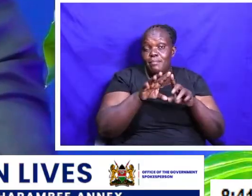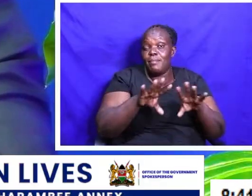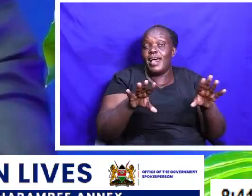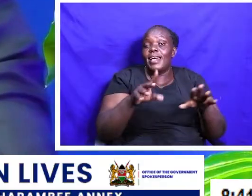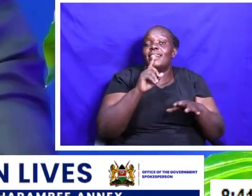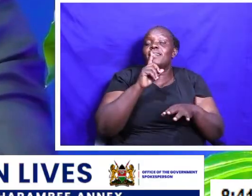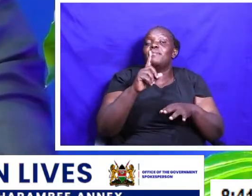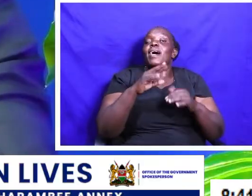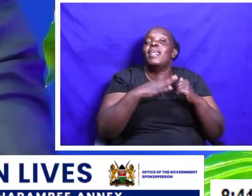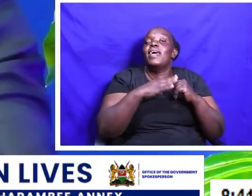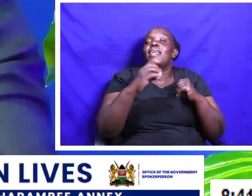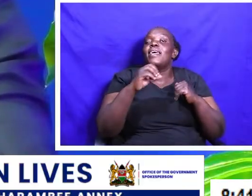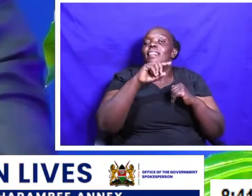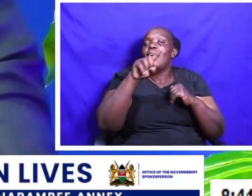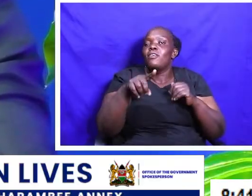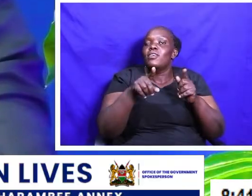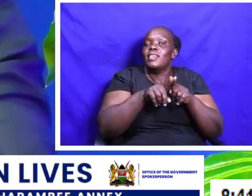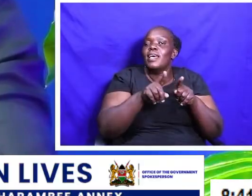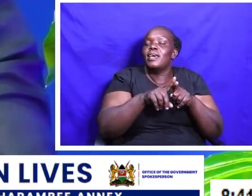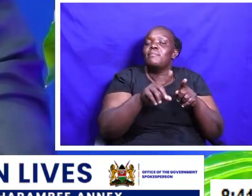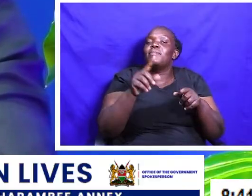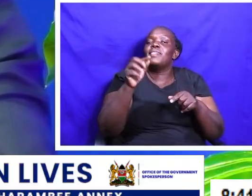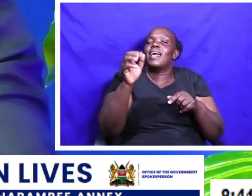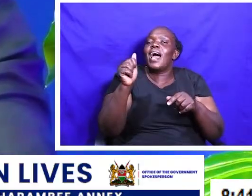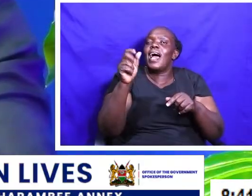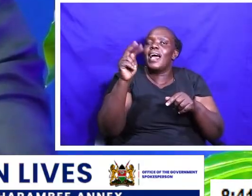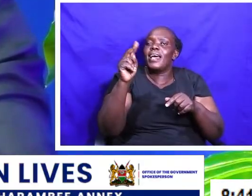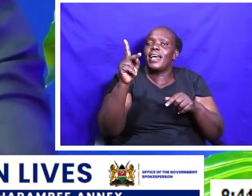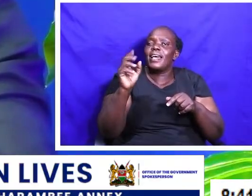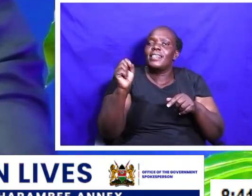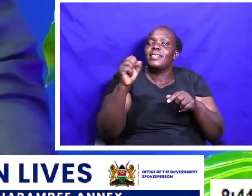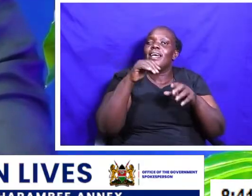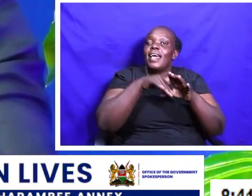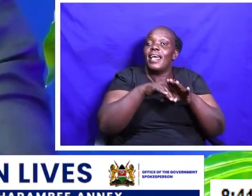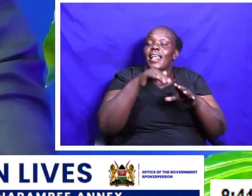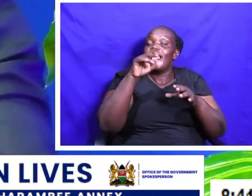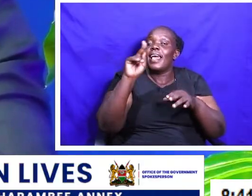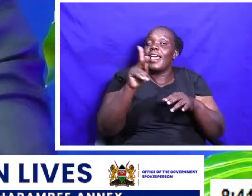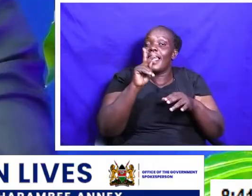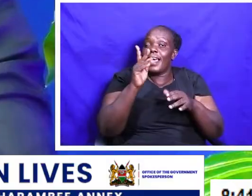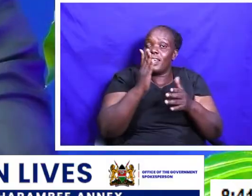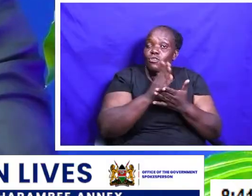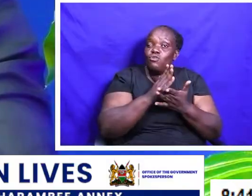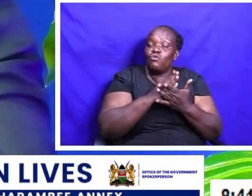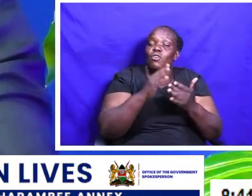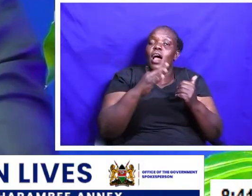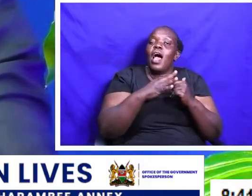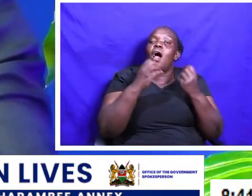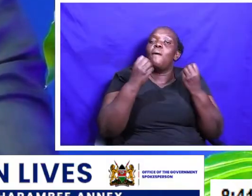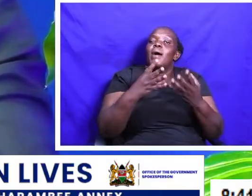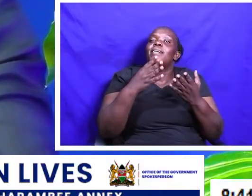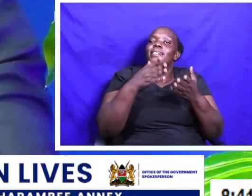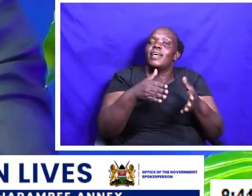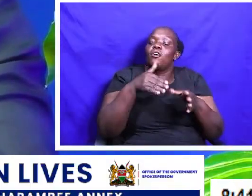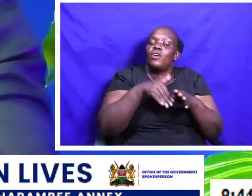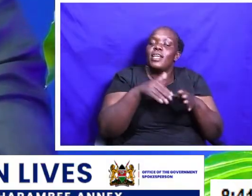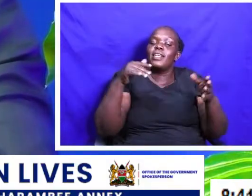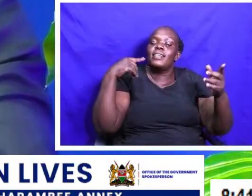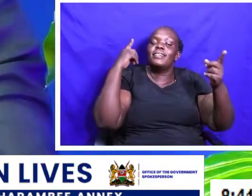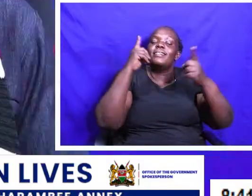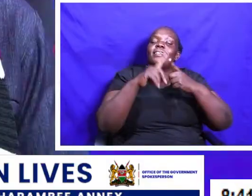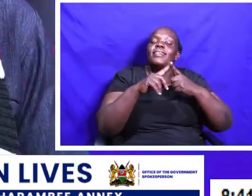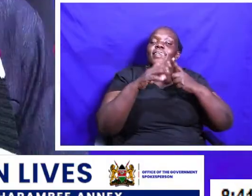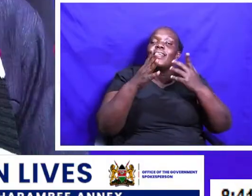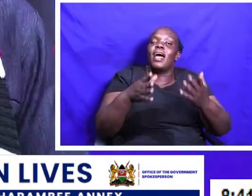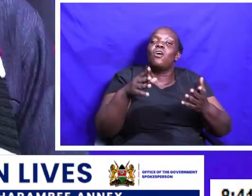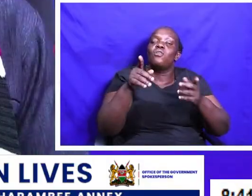a market demand of 80,000 metric tons in Kenya. Okay. And guess how much we are producing even till